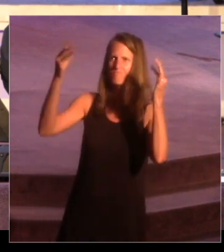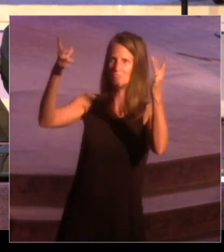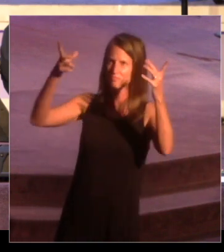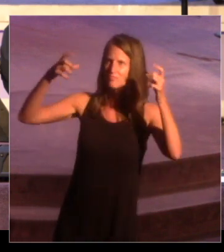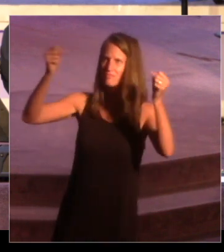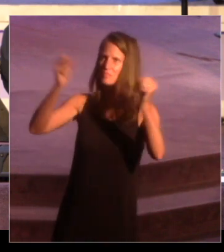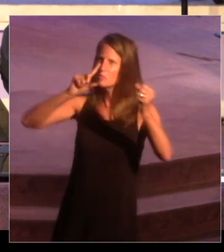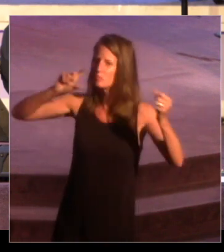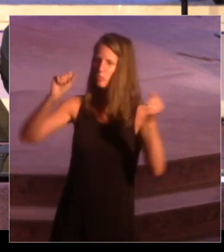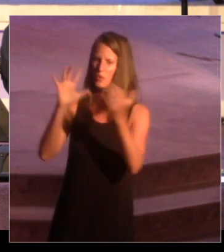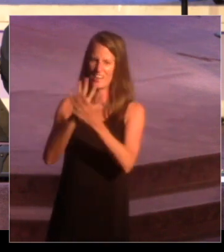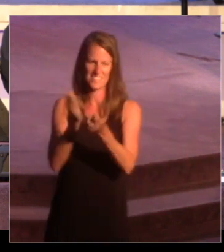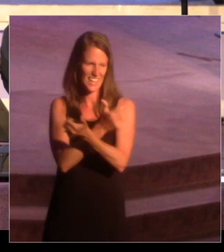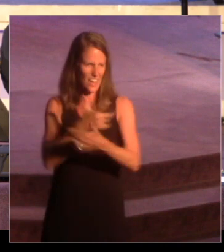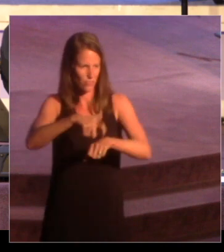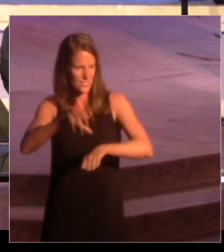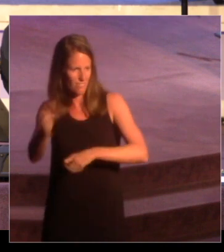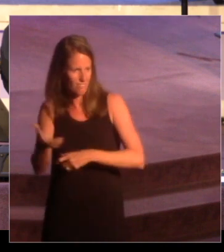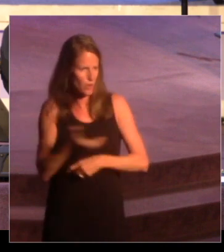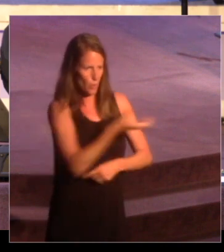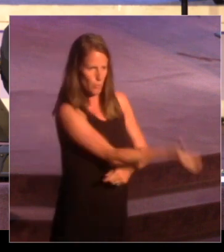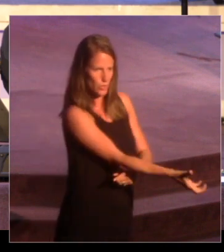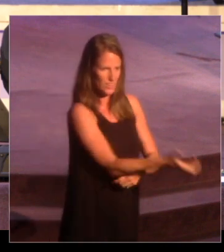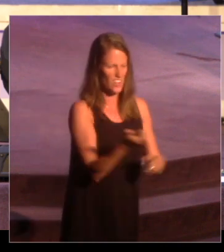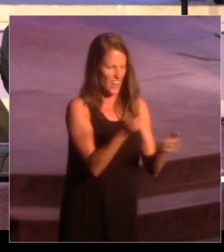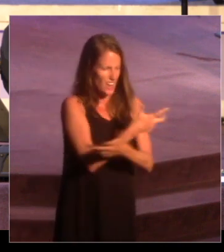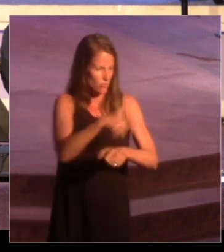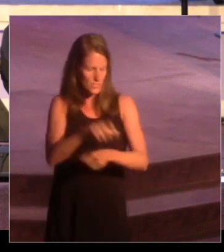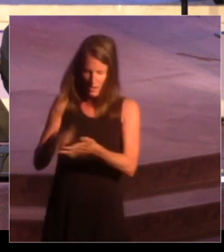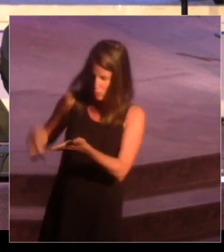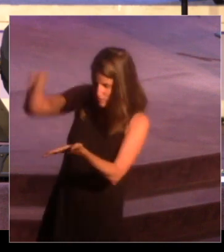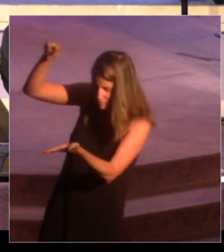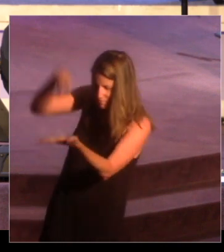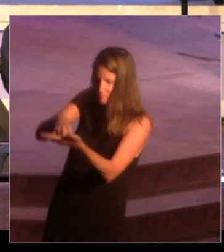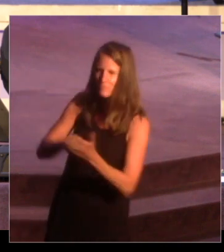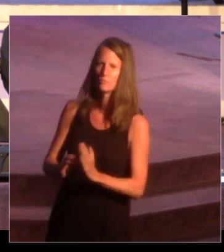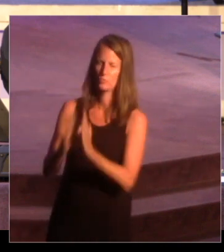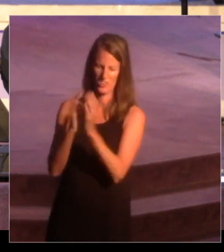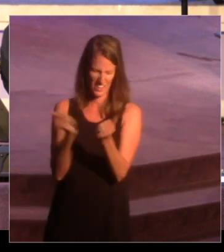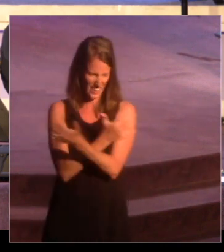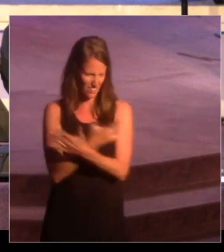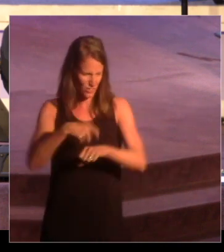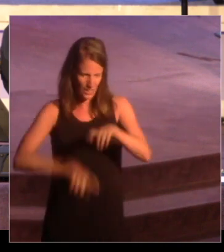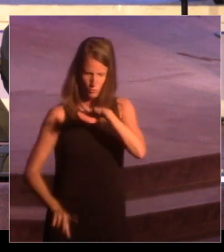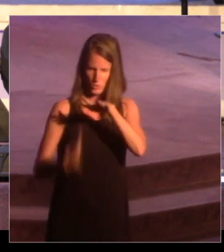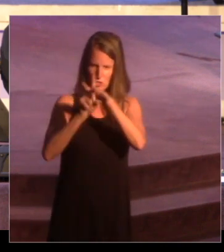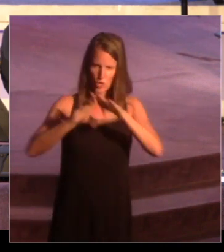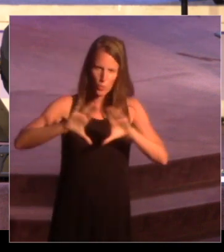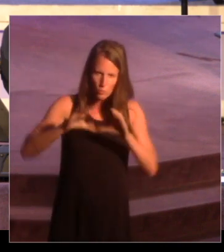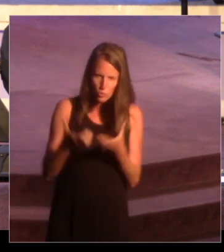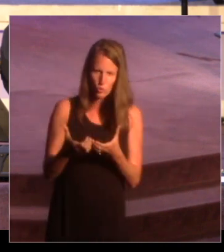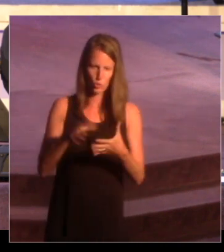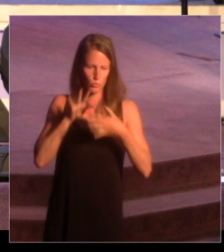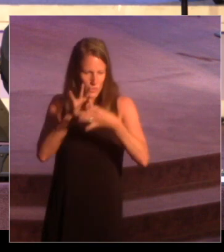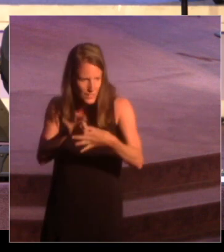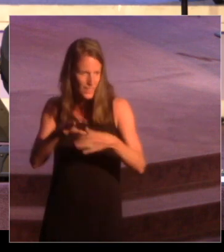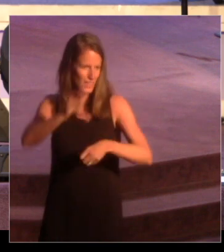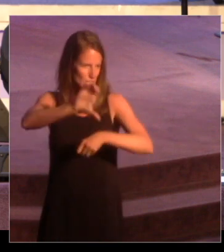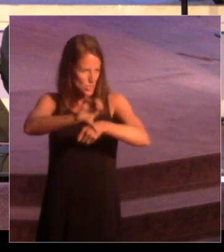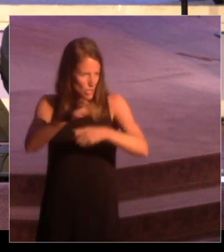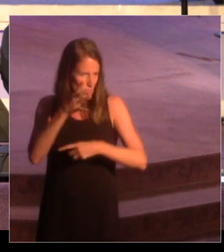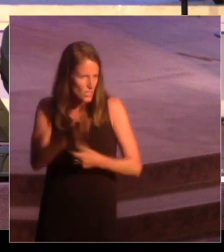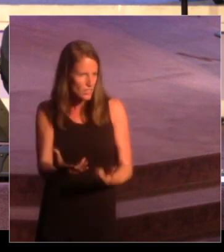every time we put our phones down, every time we fall on our face in prayer, every time we show up to small group or to church